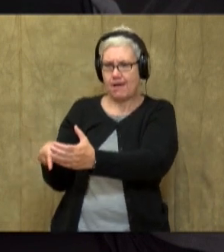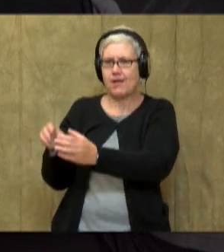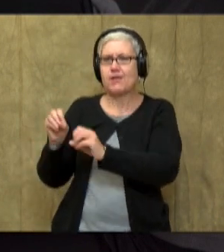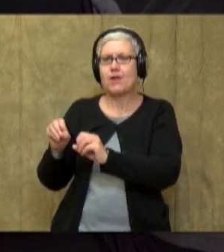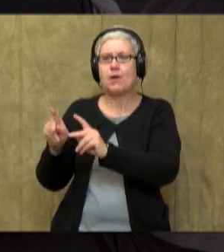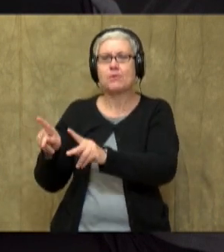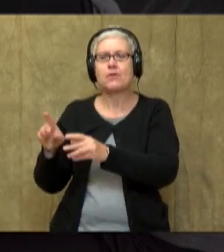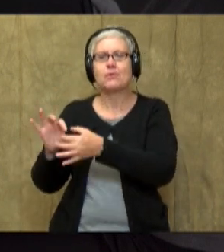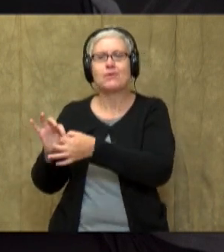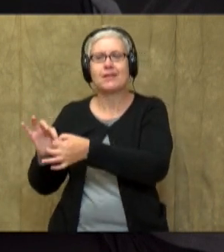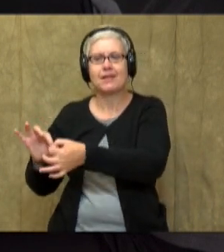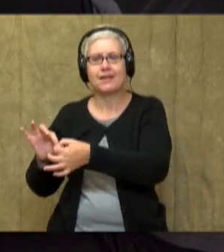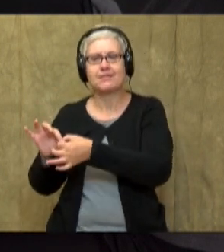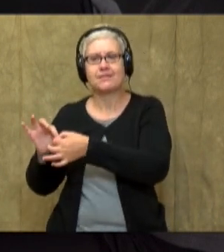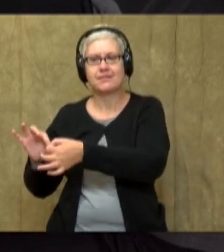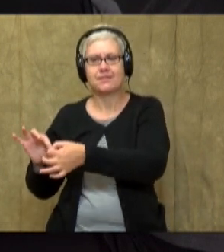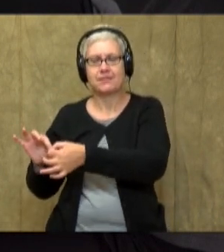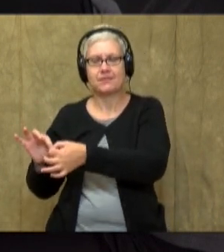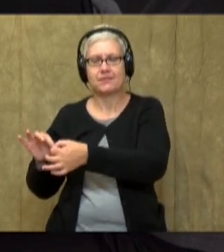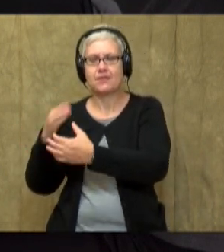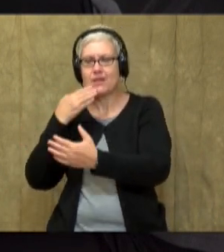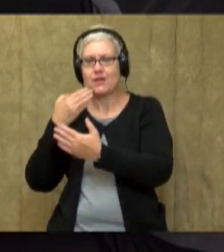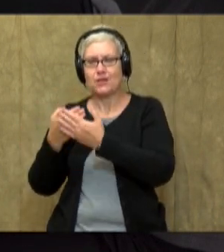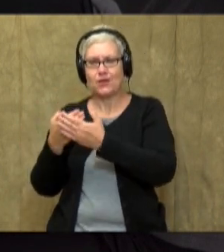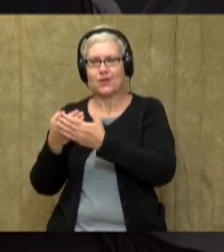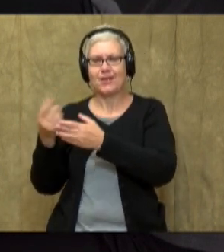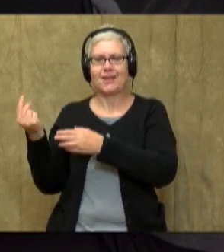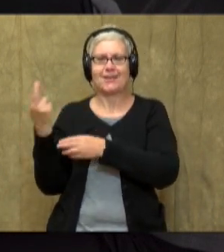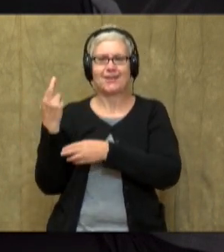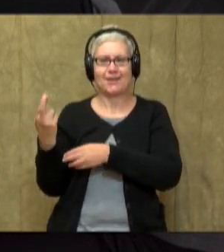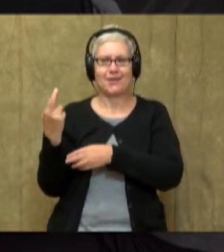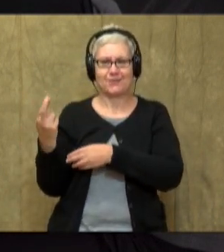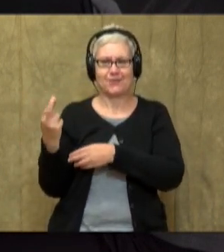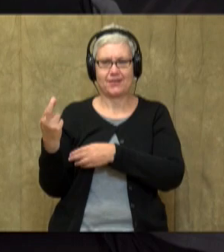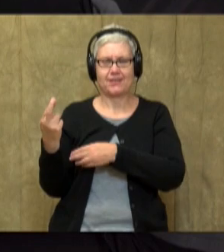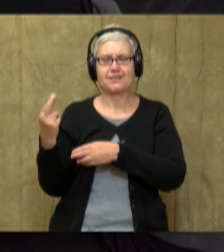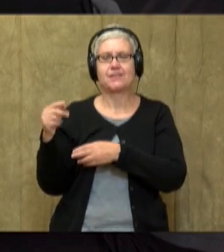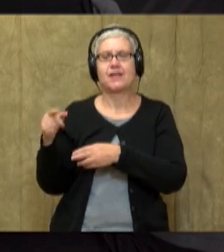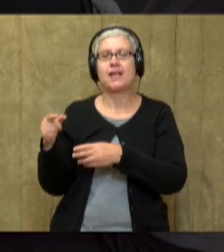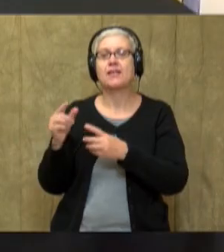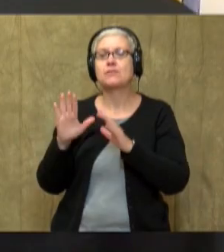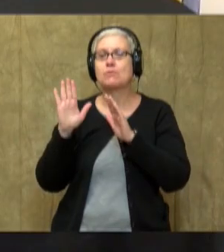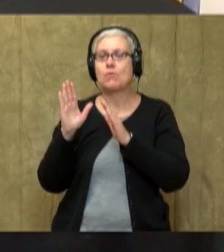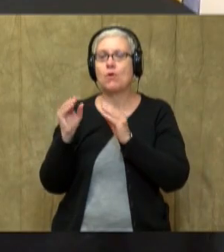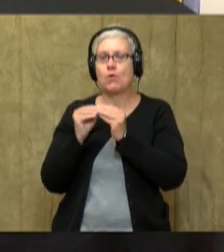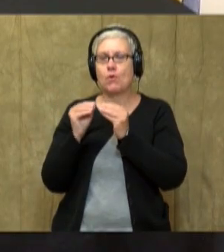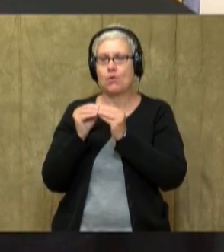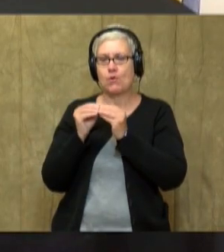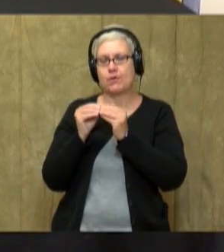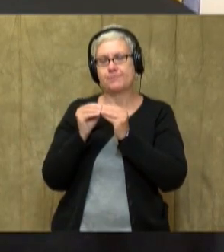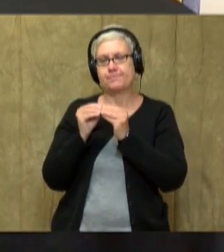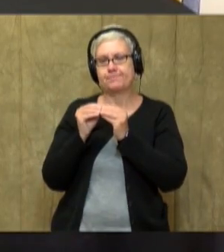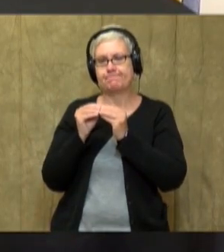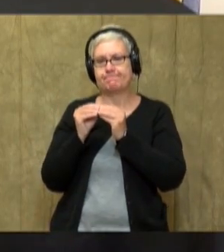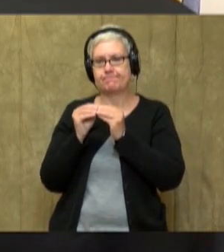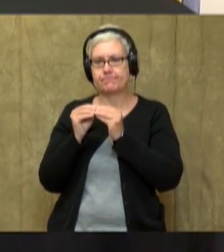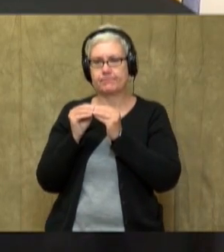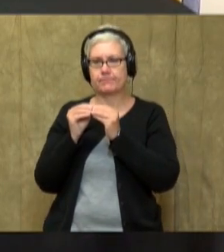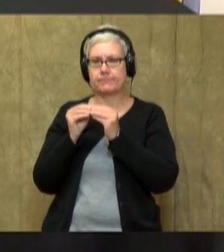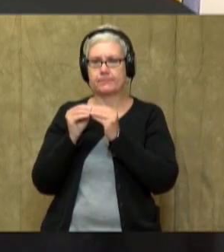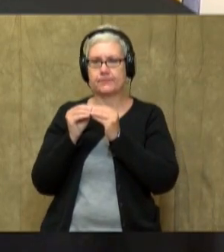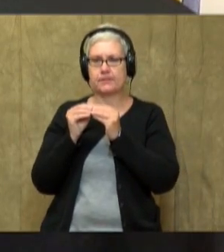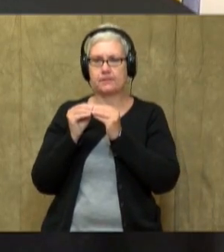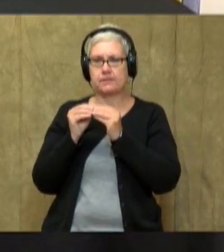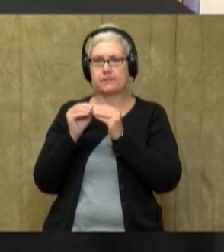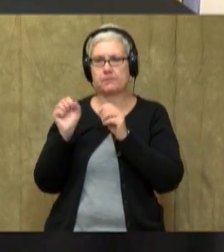have relationships with and have really good close friends becomes greater when you get yourself involved in some of these different events on